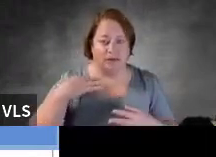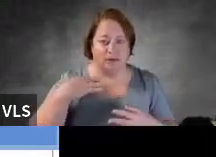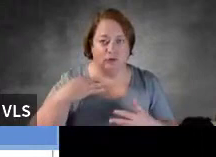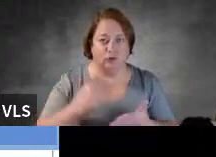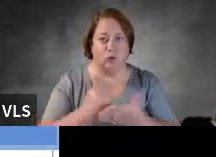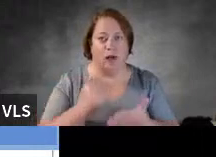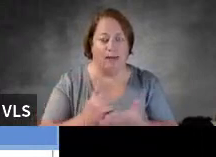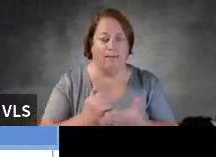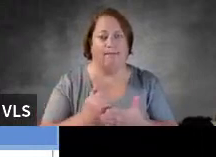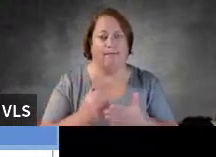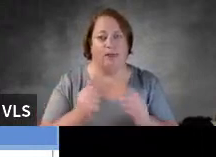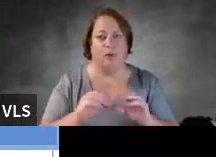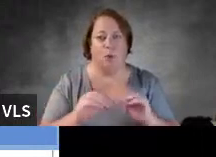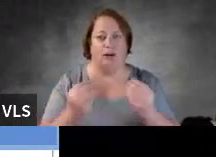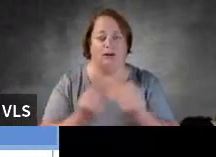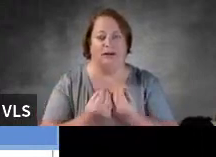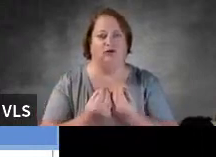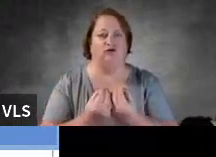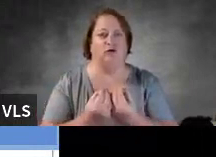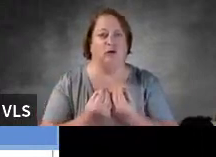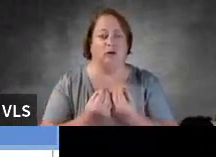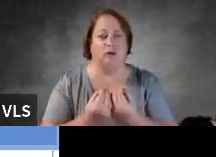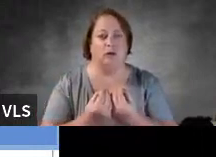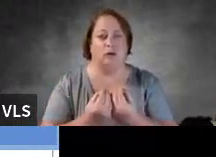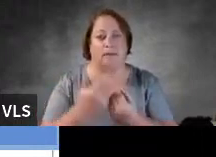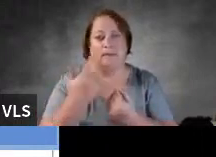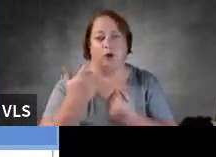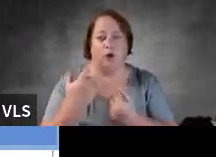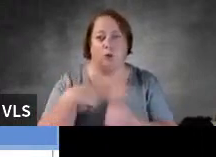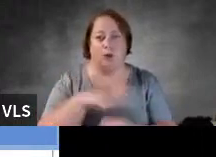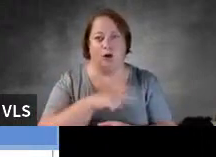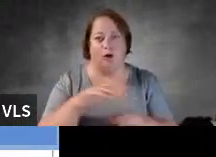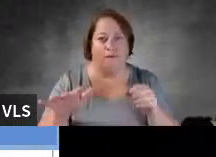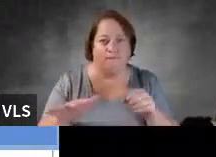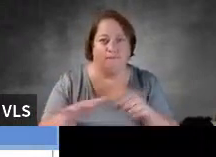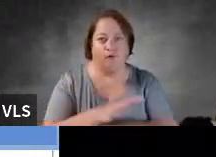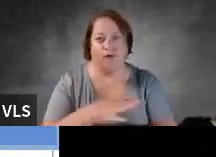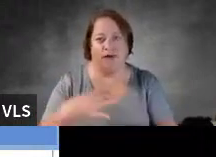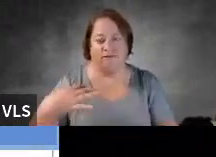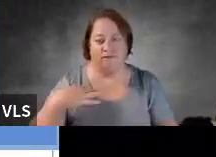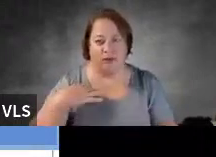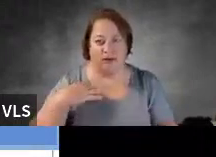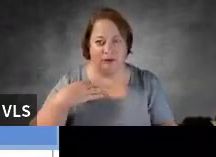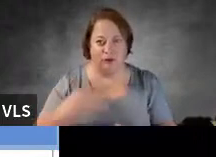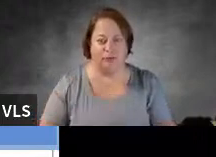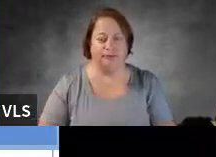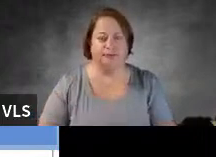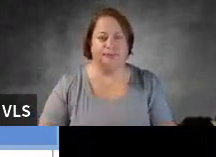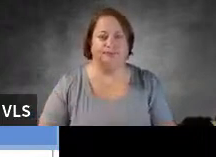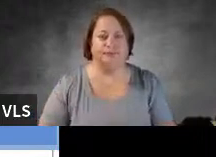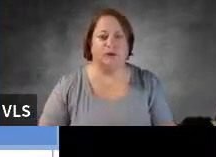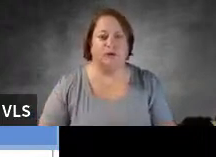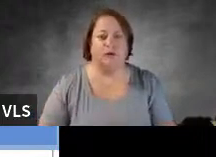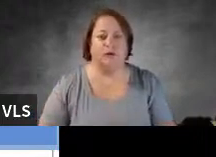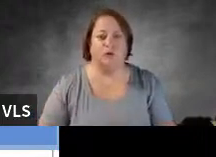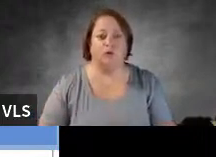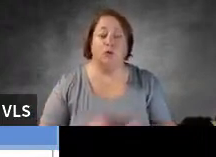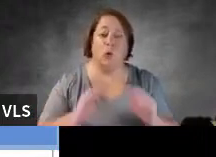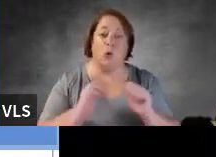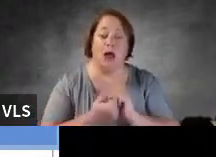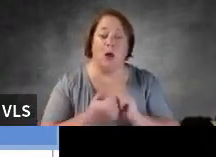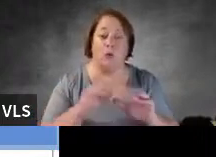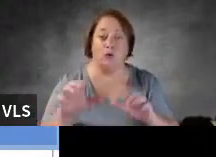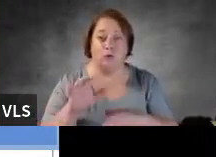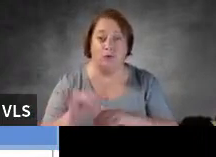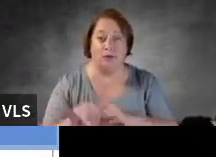help drive the organization, being that we are a completely volunteer organization. So the way that we drive that, next